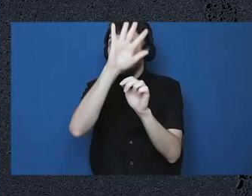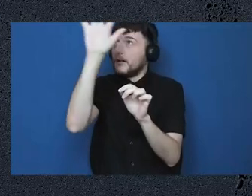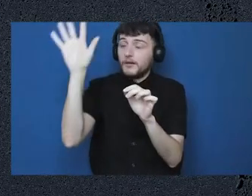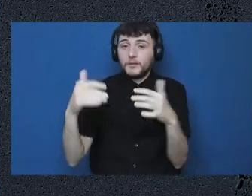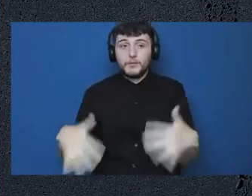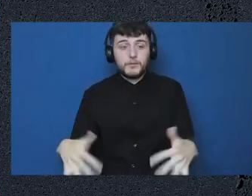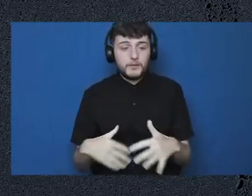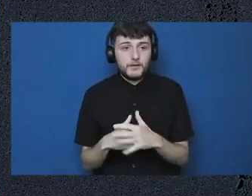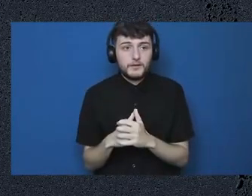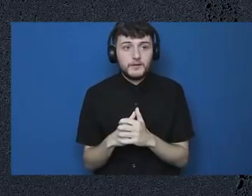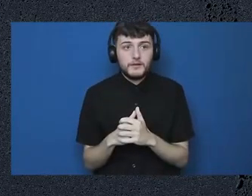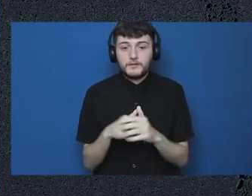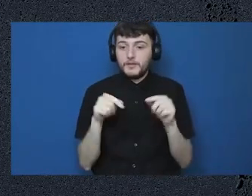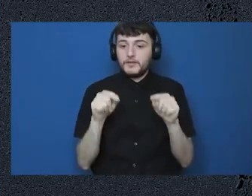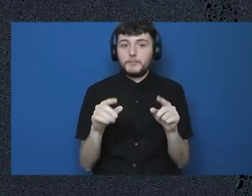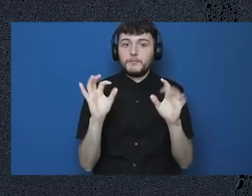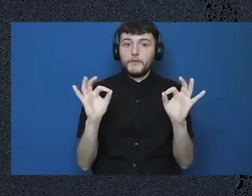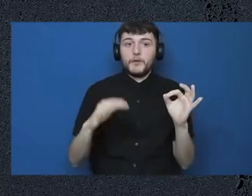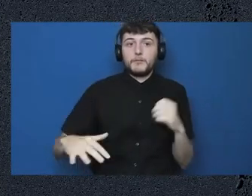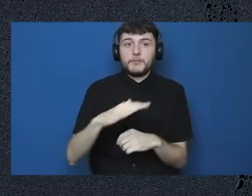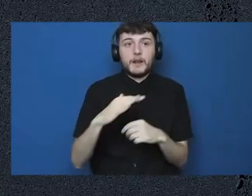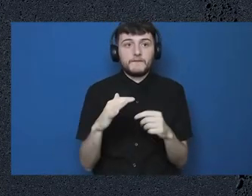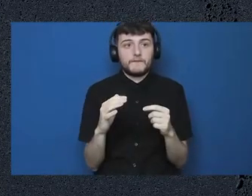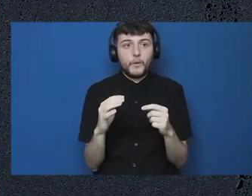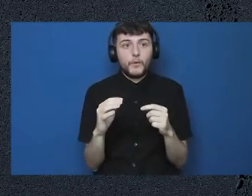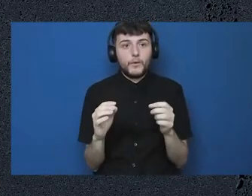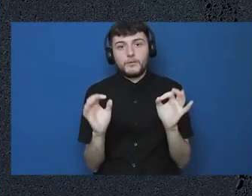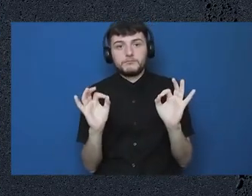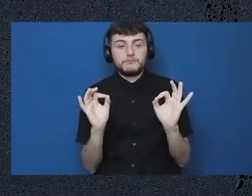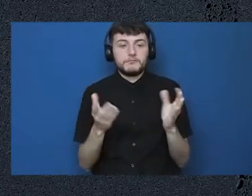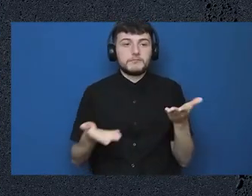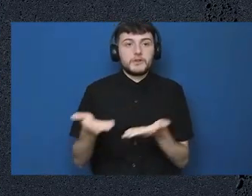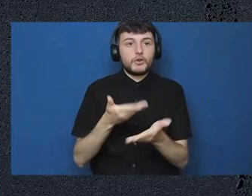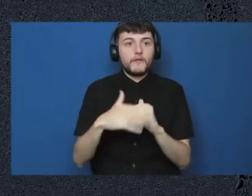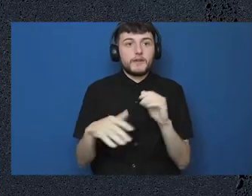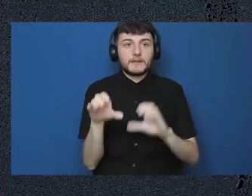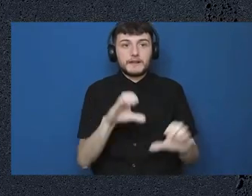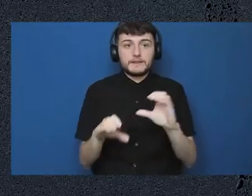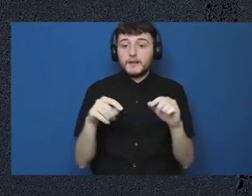reassure everybody that there's no speaker to evict you from the chamber if you say the wrong thing.